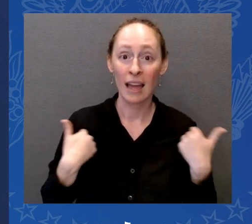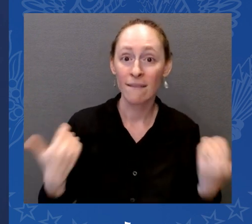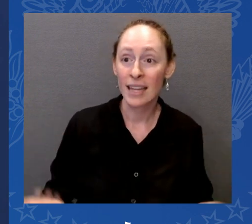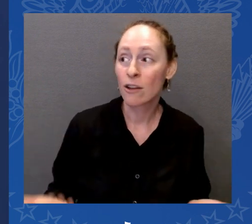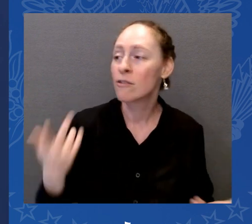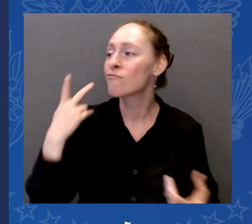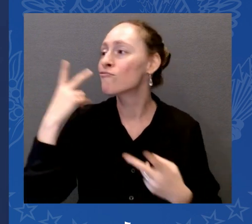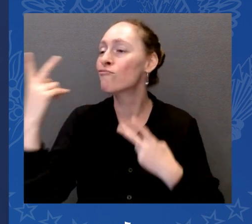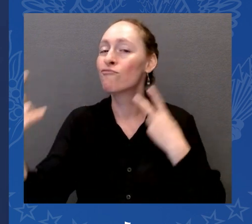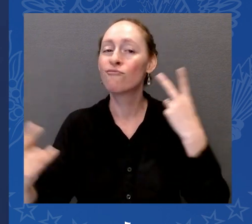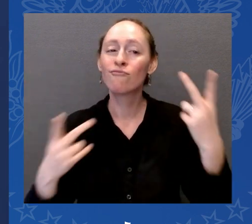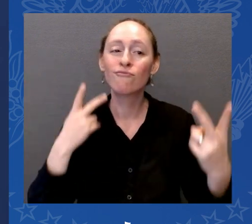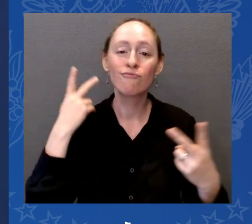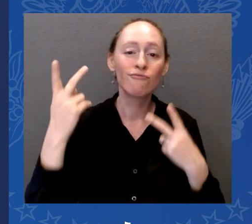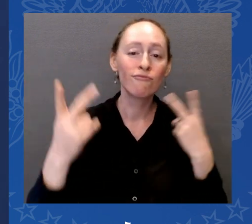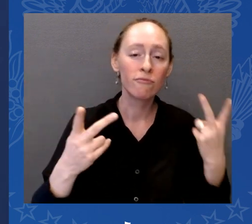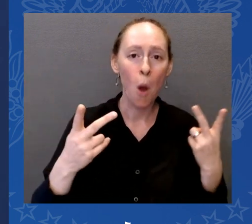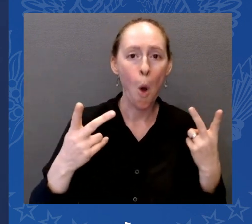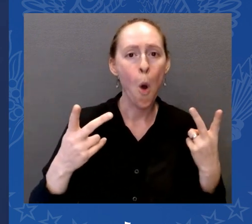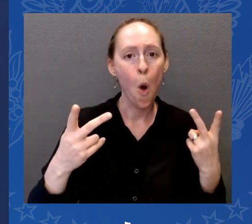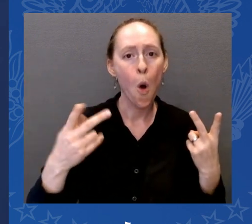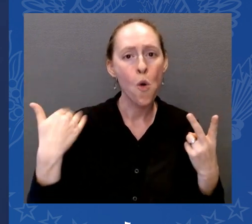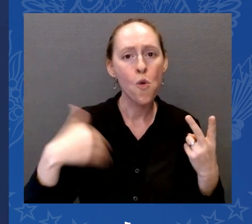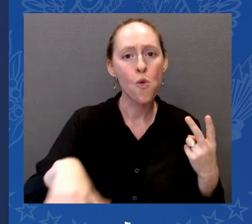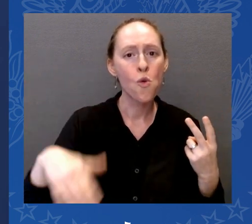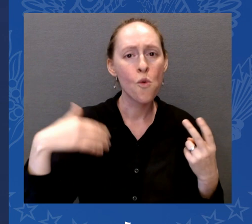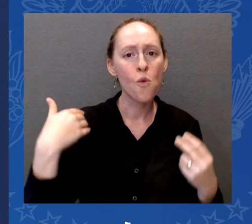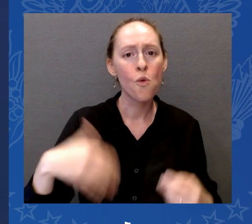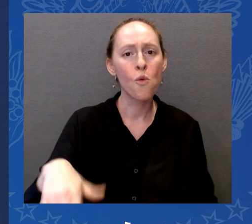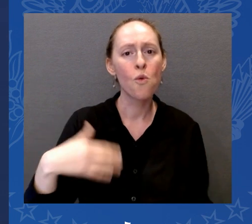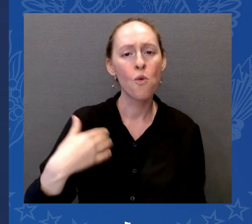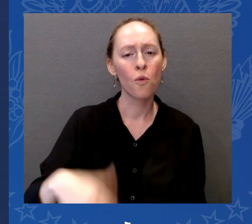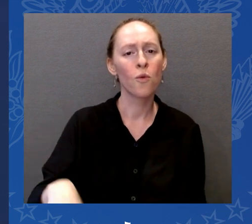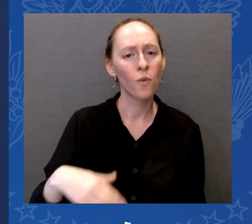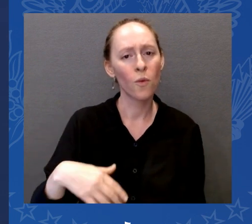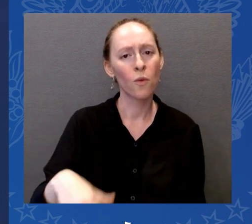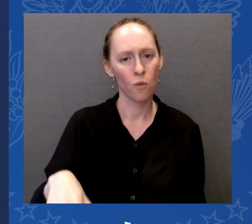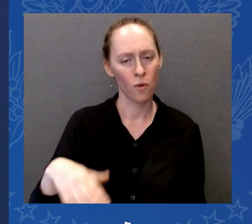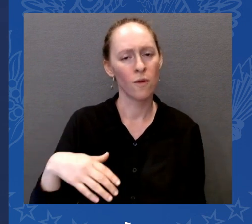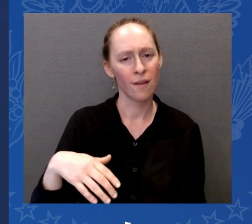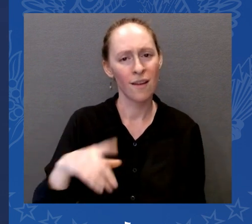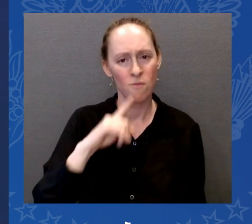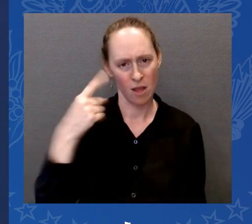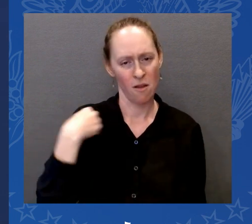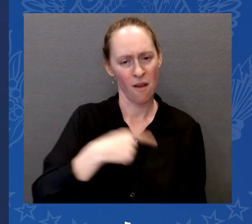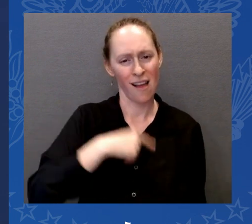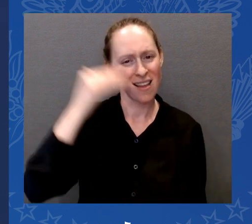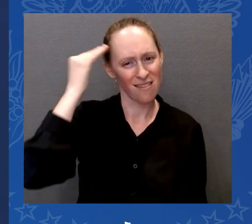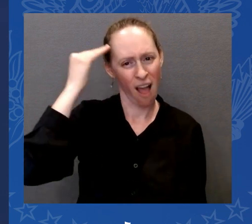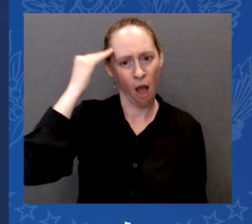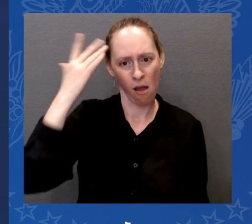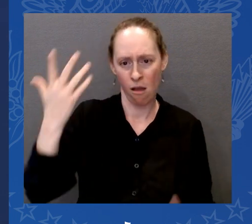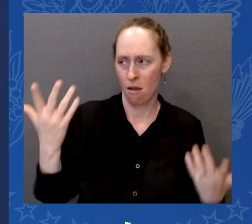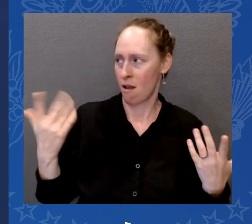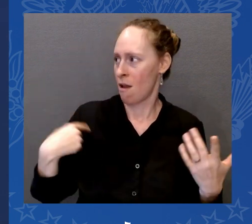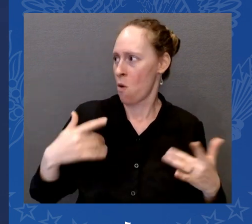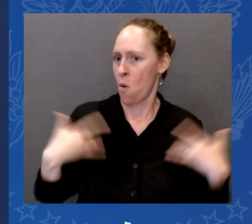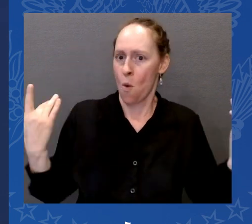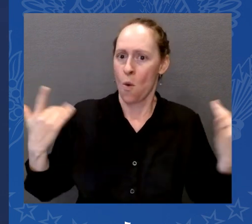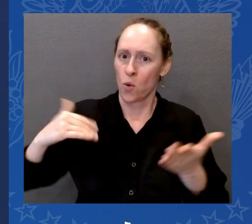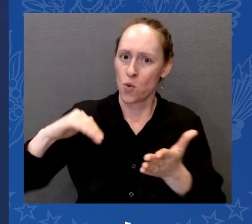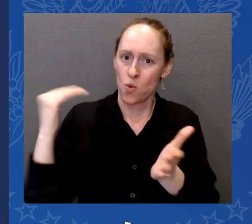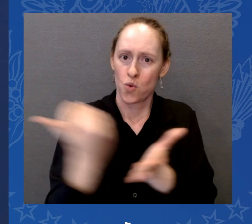we need this new beginning in the Syracuse and central New York area, especially with all of the